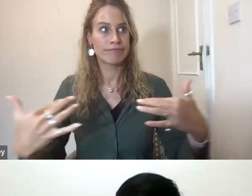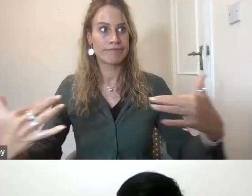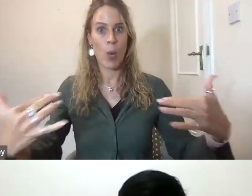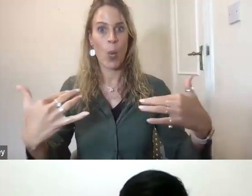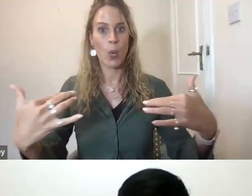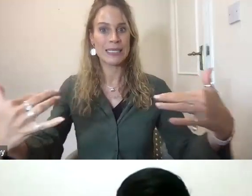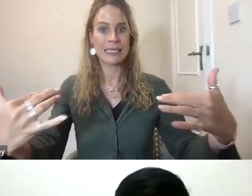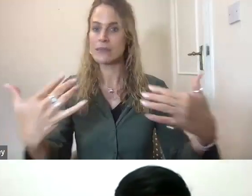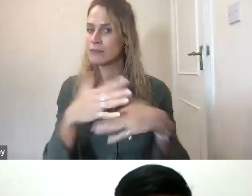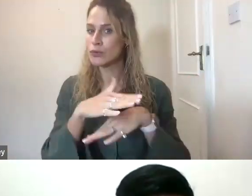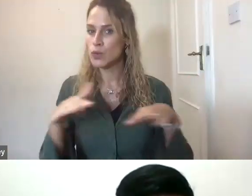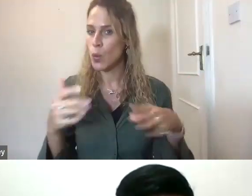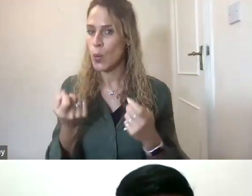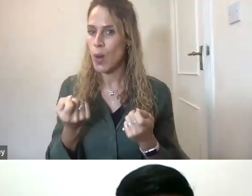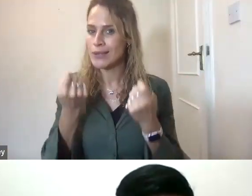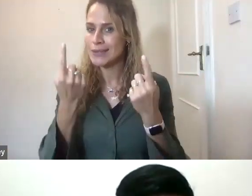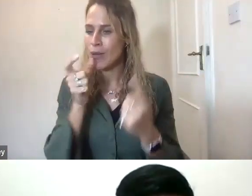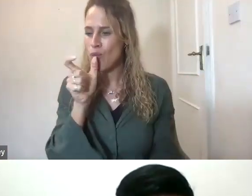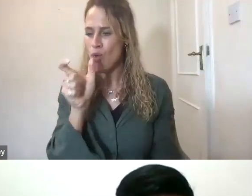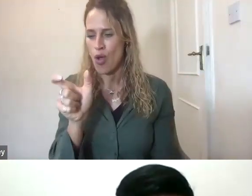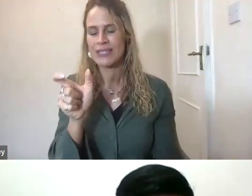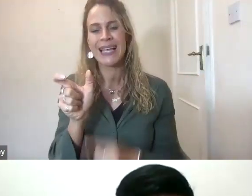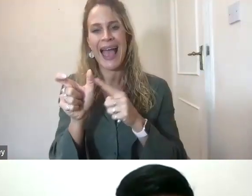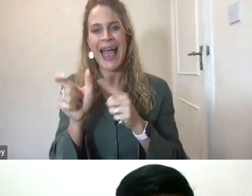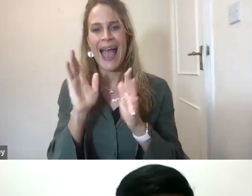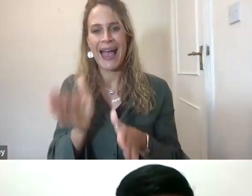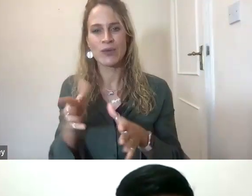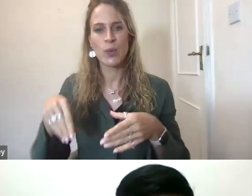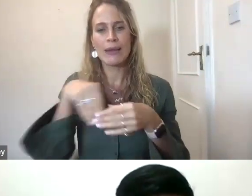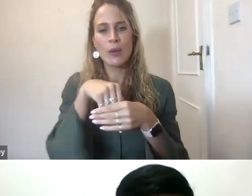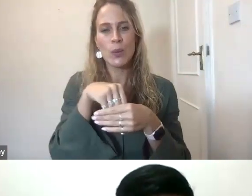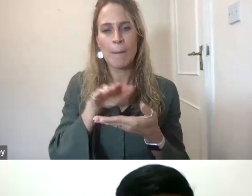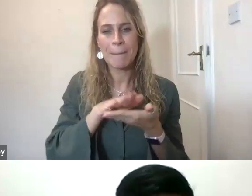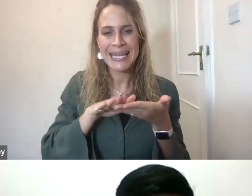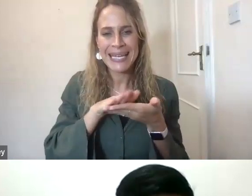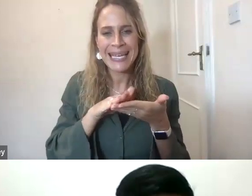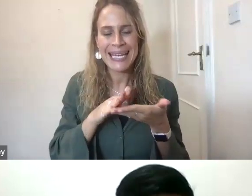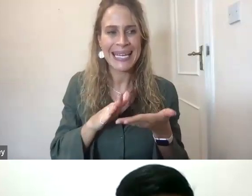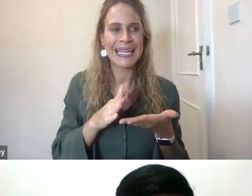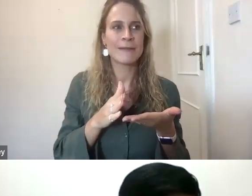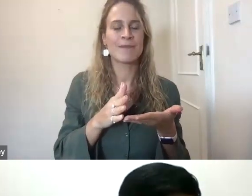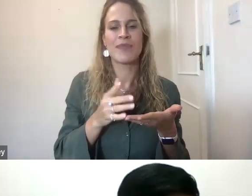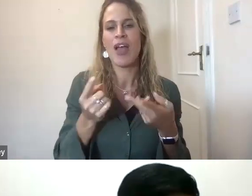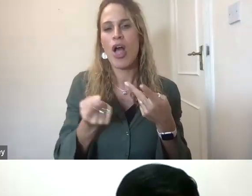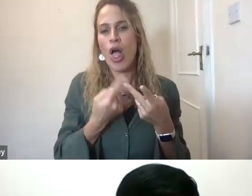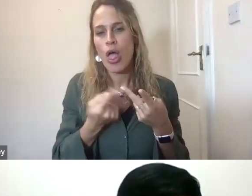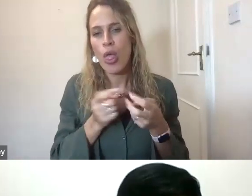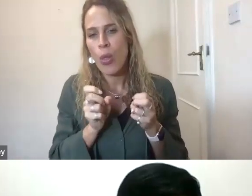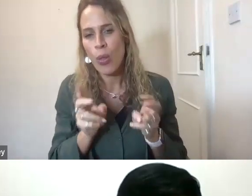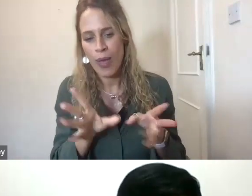to I kind of worked the meaning into the translation, kind of incorporated it in the